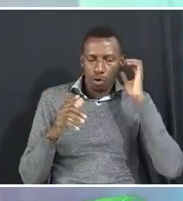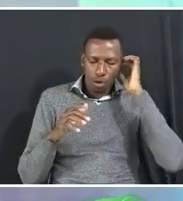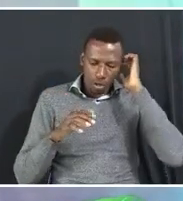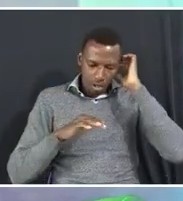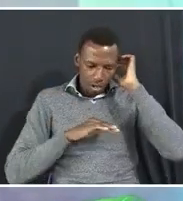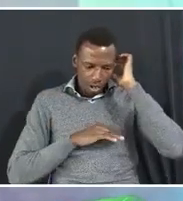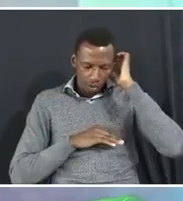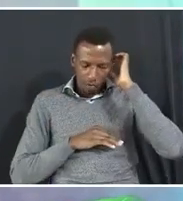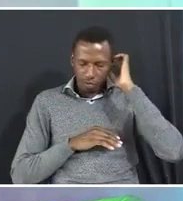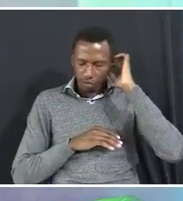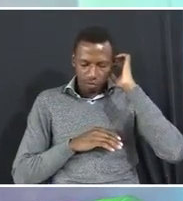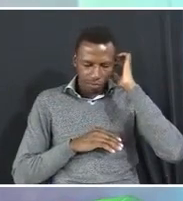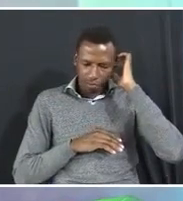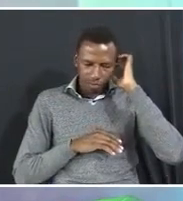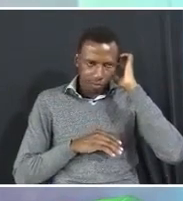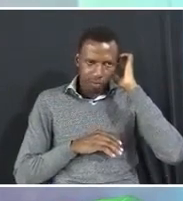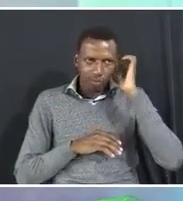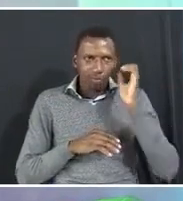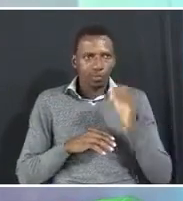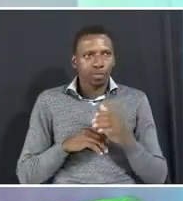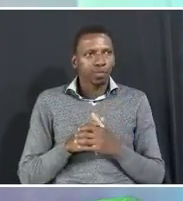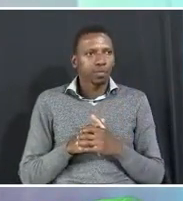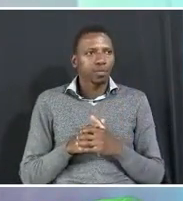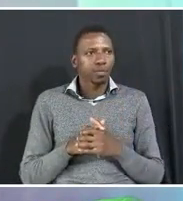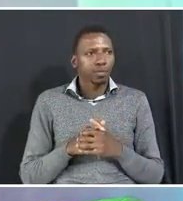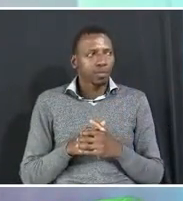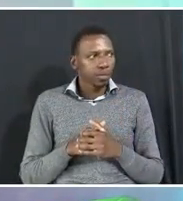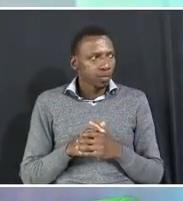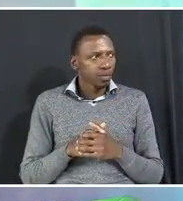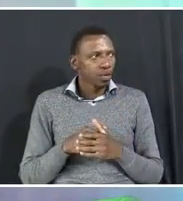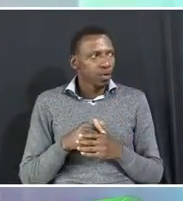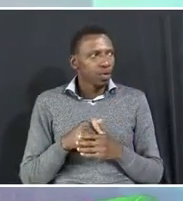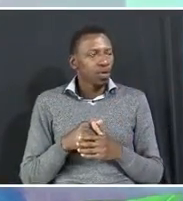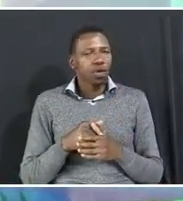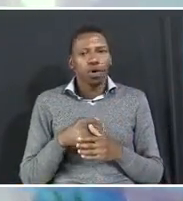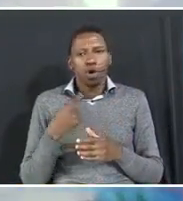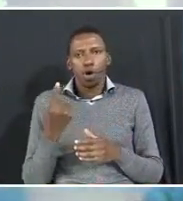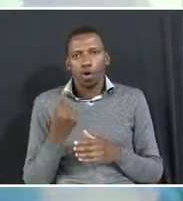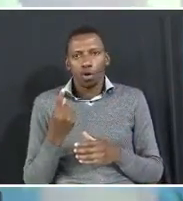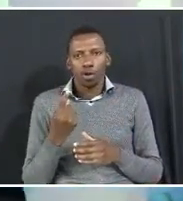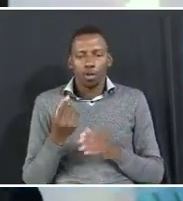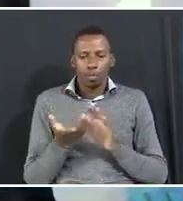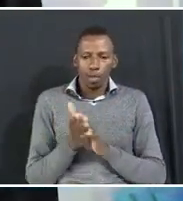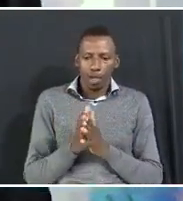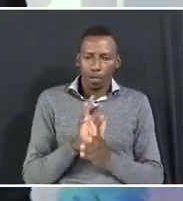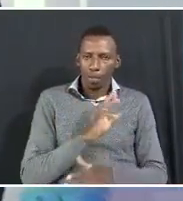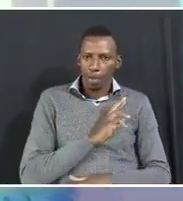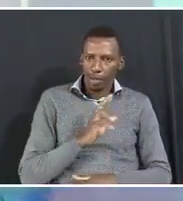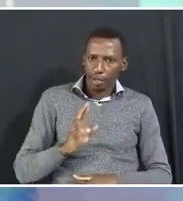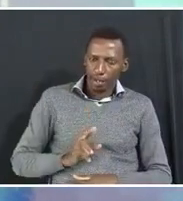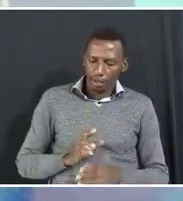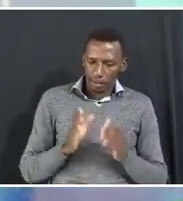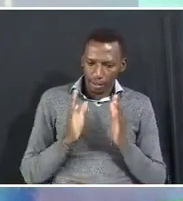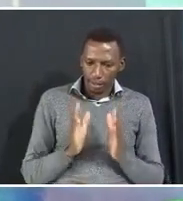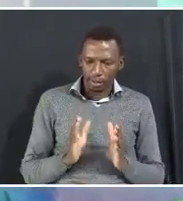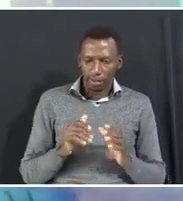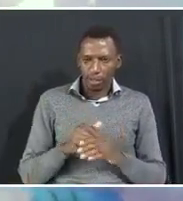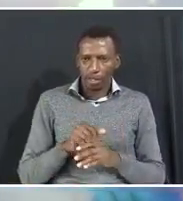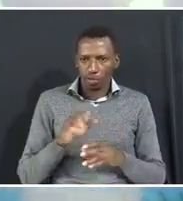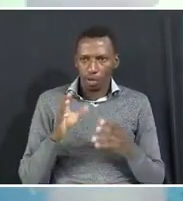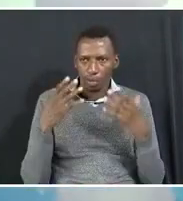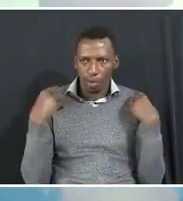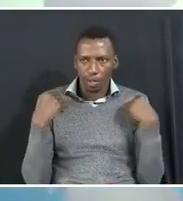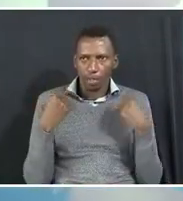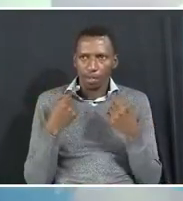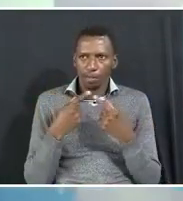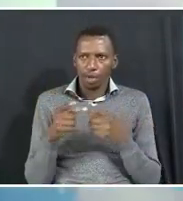kawaida tu kujaribu kuwa religious, mm-hmm, in our practices, normal practices, mm-hmm, vile tulikuwa umeleza hata awali.